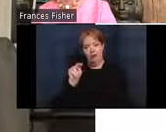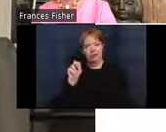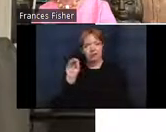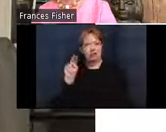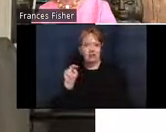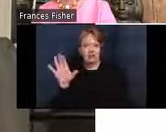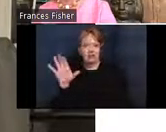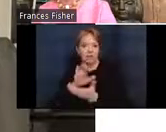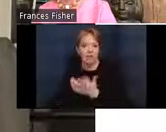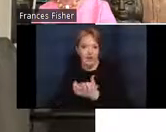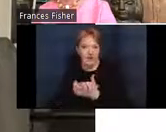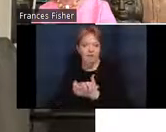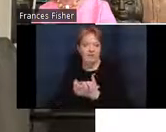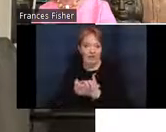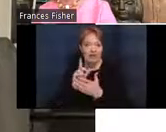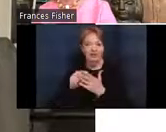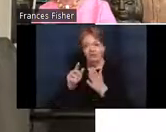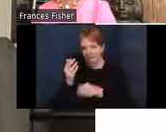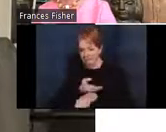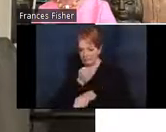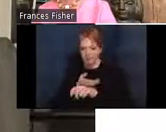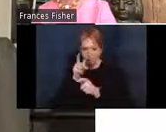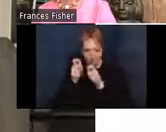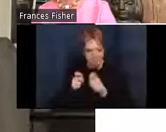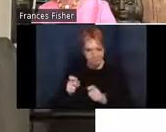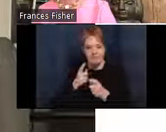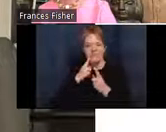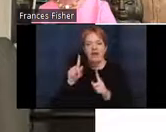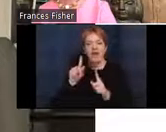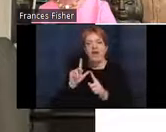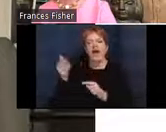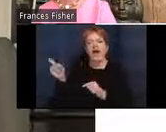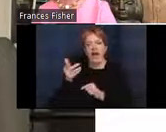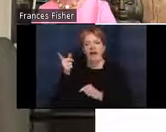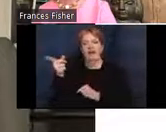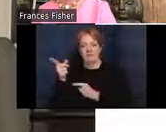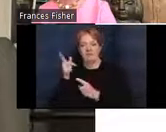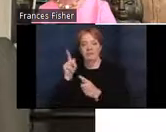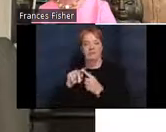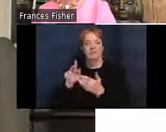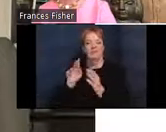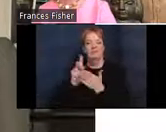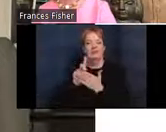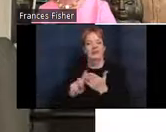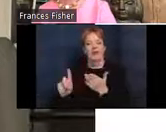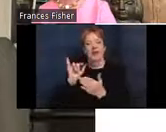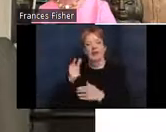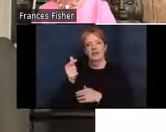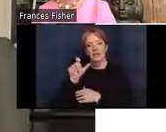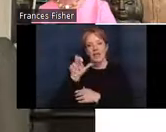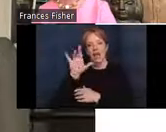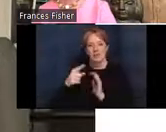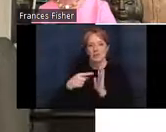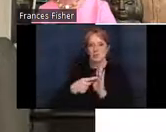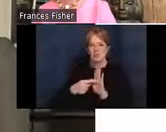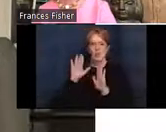Sims Wyeth that they ultimately hired him to design the Norton Gallery, which would house their expanding collection of